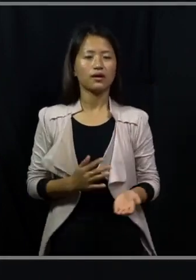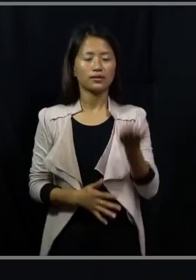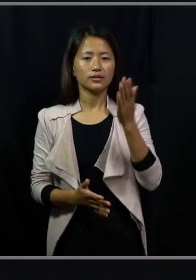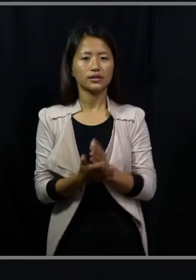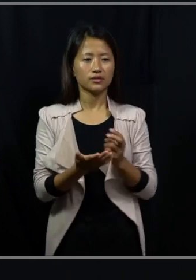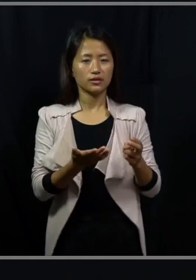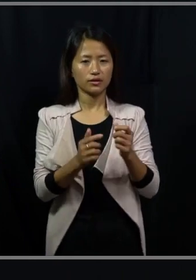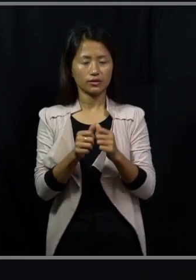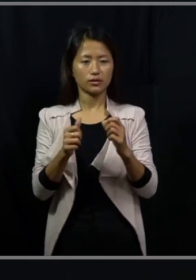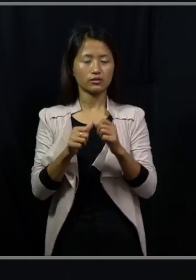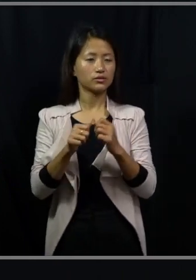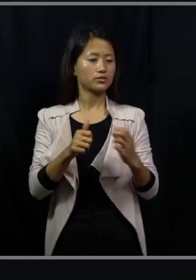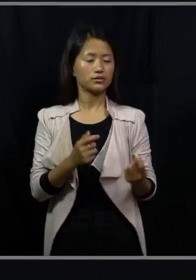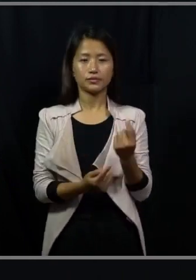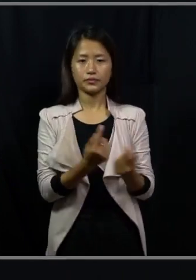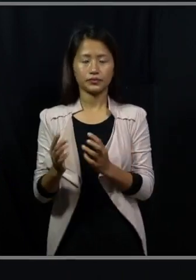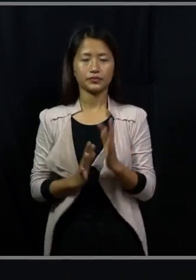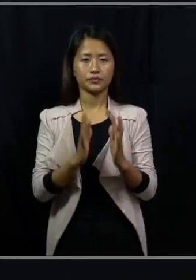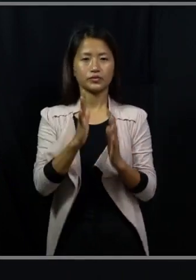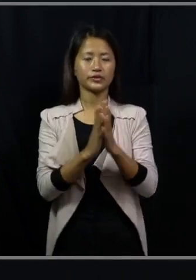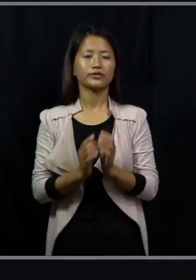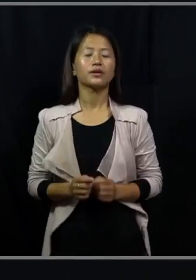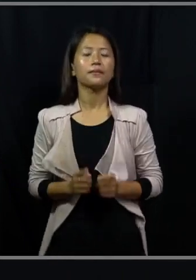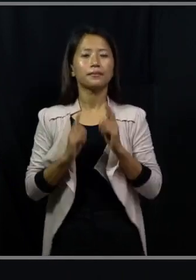also upstreams of river Euphrates,